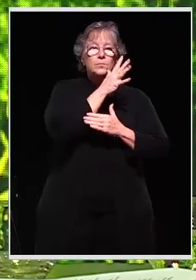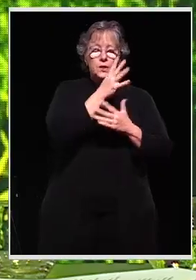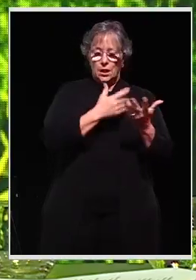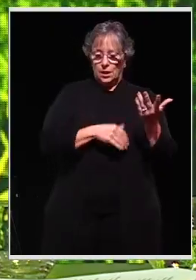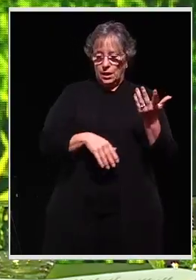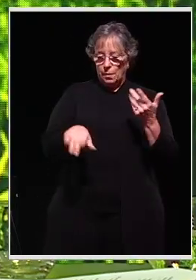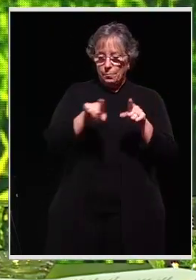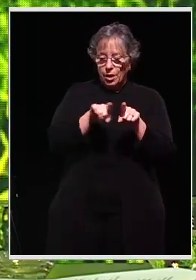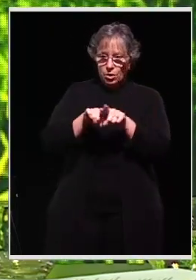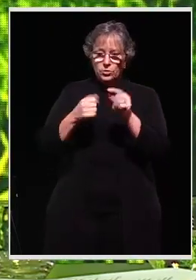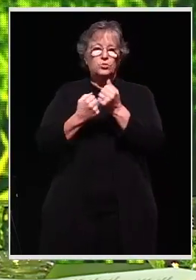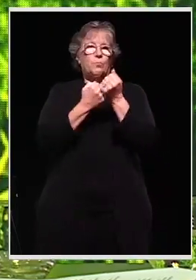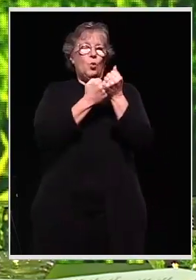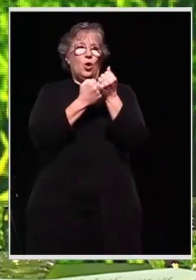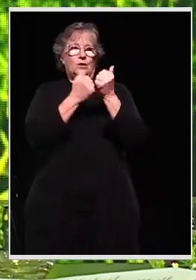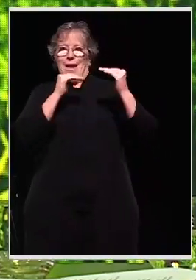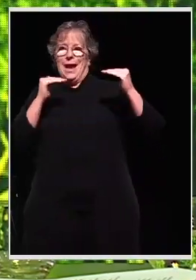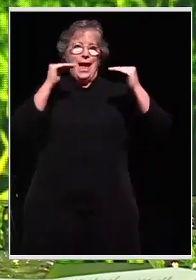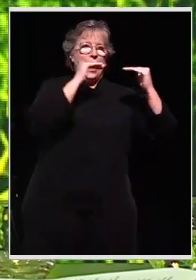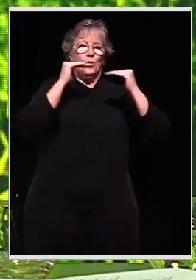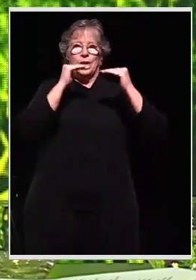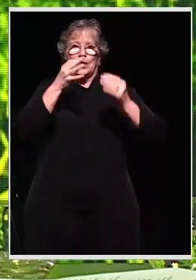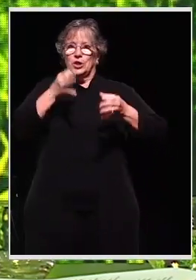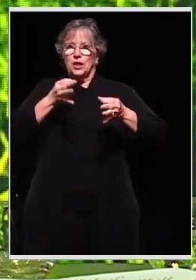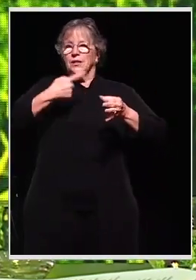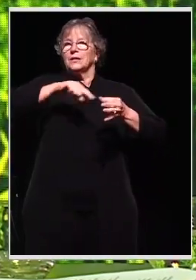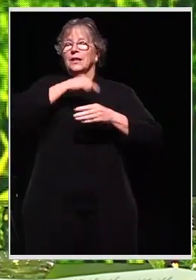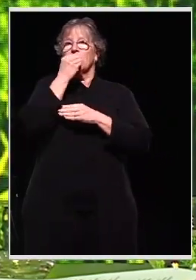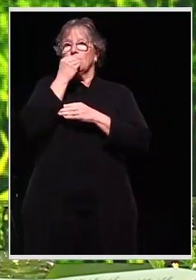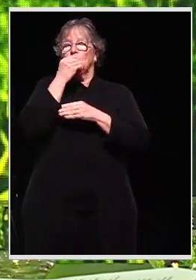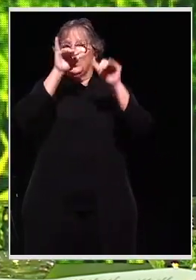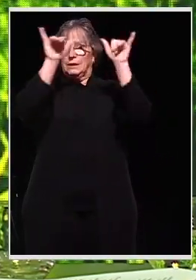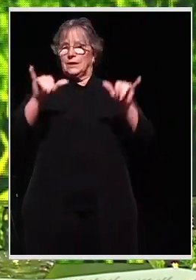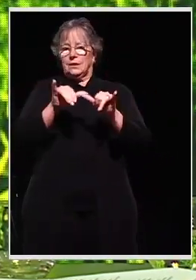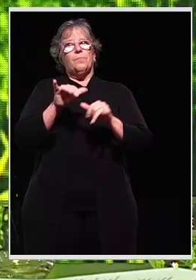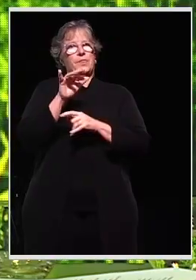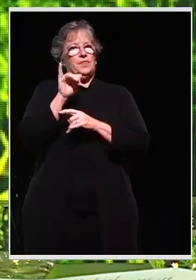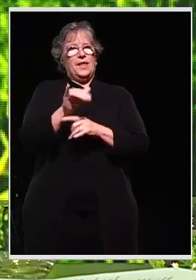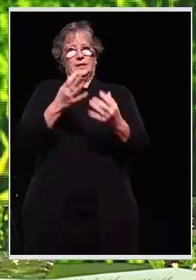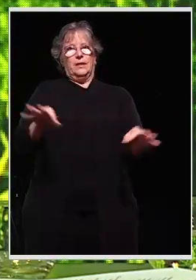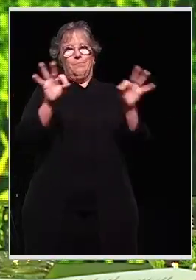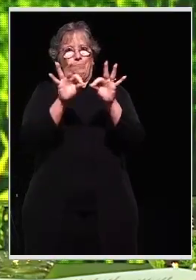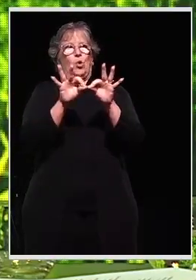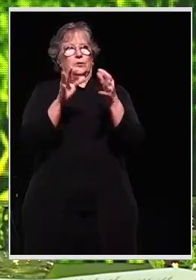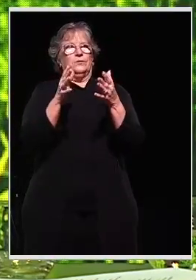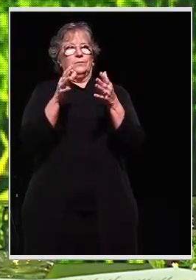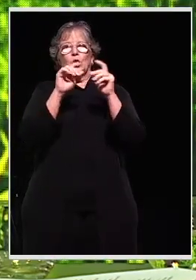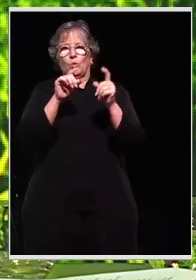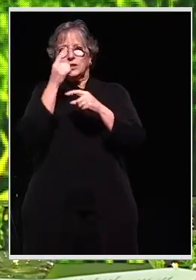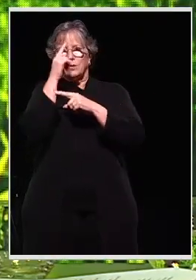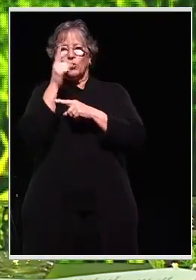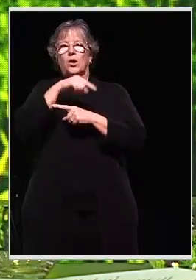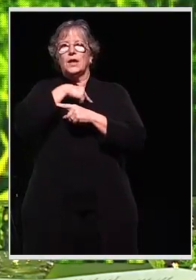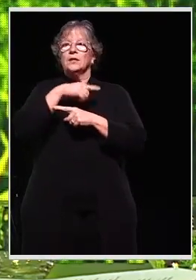be supporting equity and justice in our food system, which is a very important question for us. But anyways, AI,